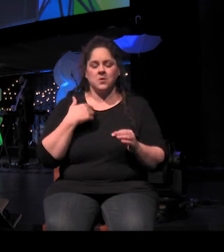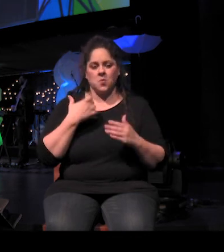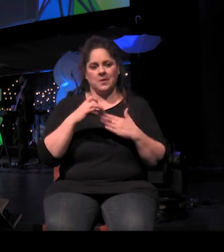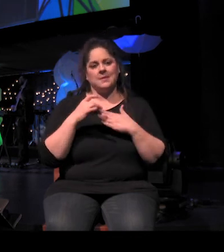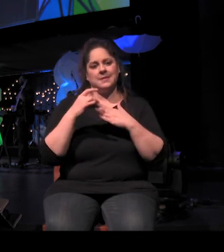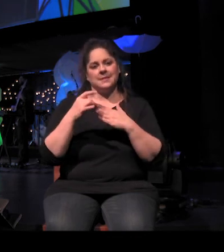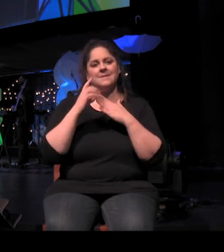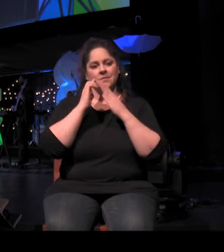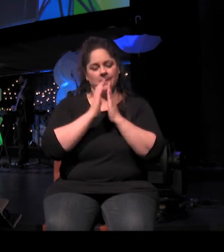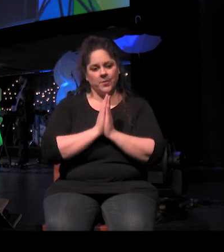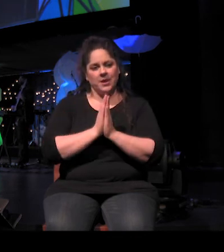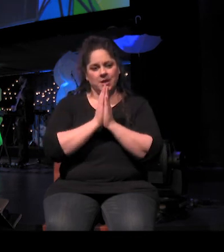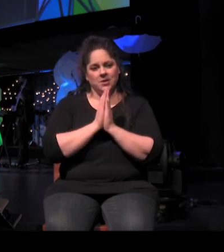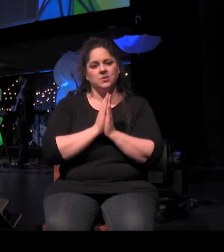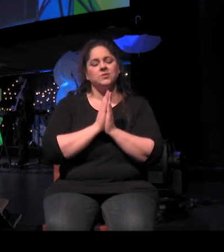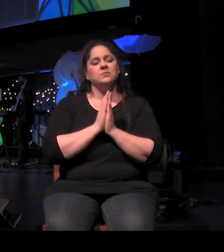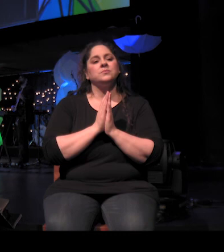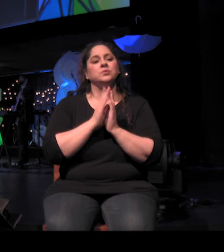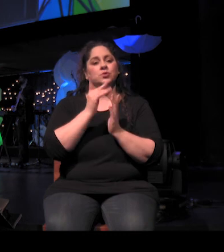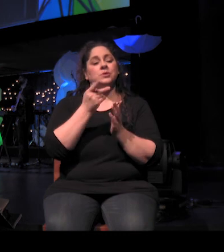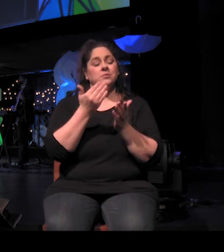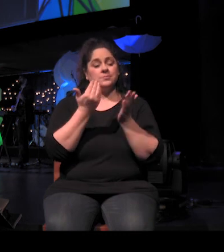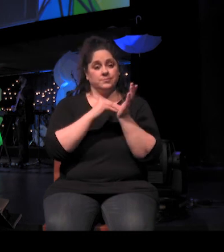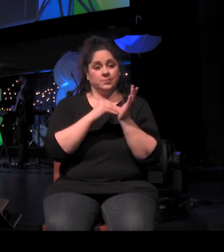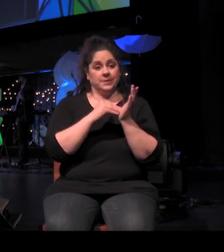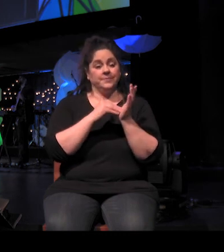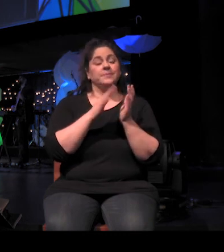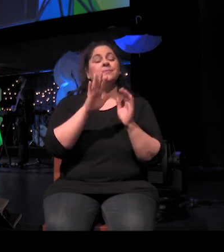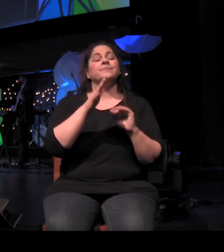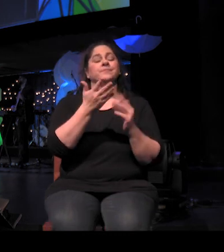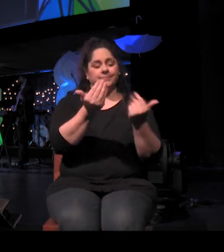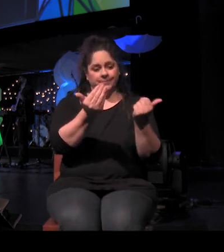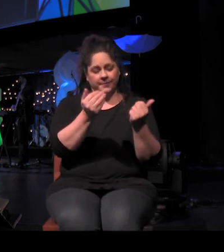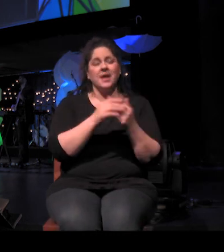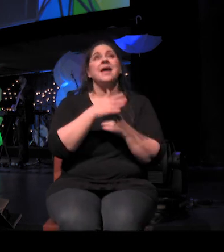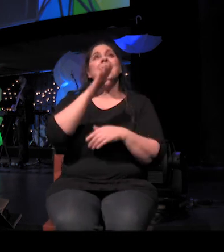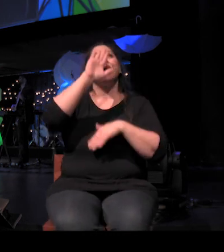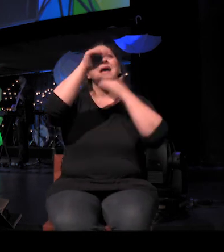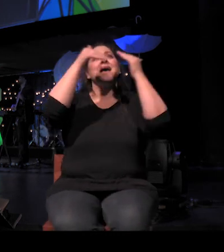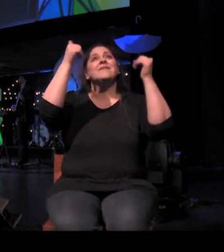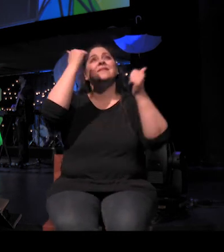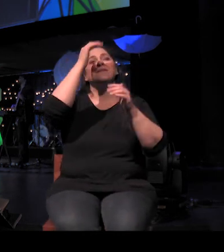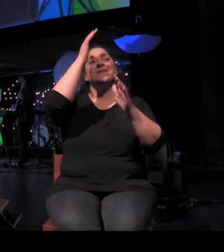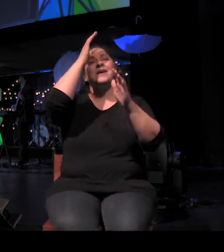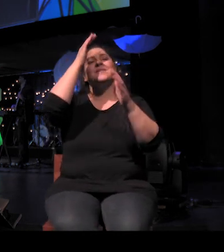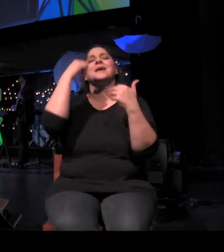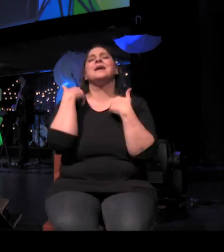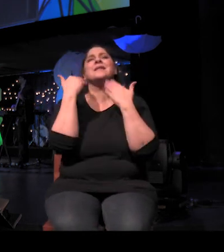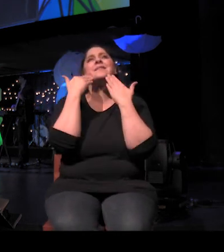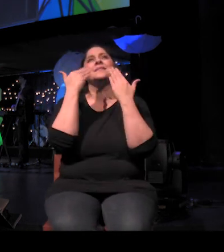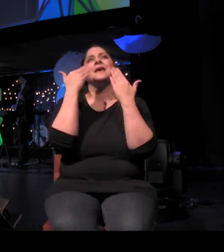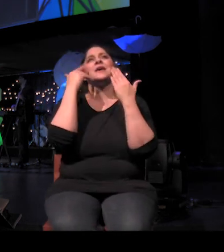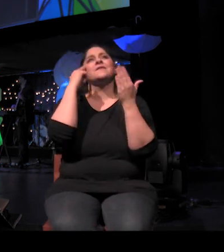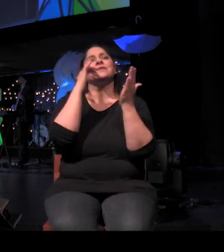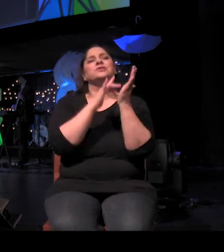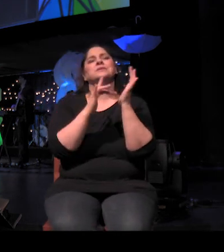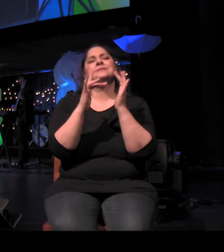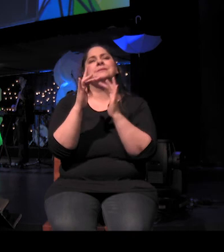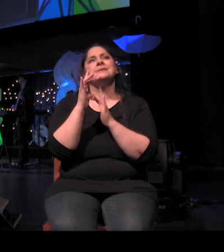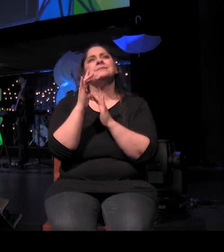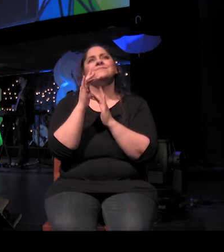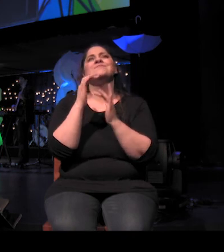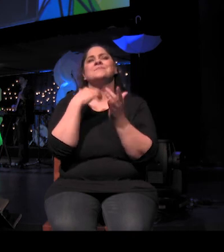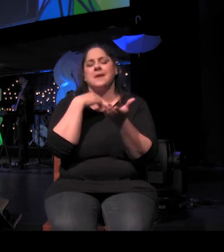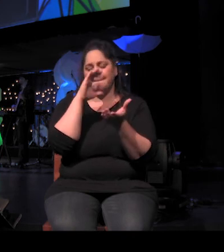in a prayer. I'm just going to invite you to repeat this prayer after me. We can all say it. Just say, Heavenly Father, I thank you for Jesus.